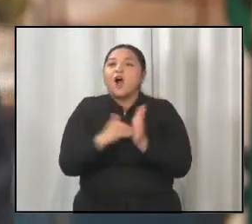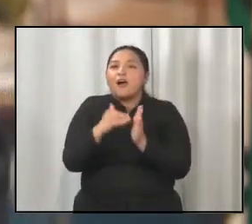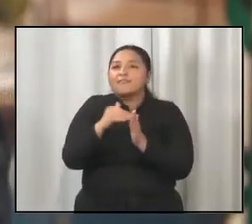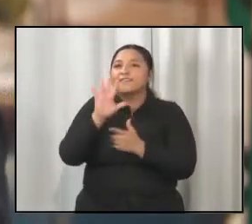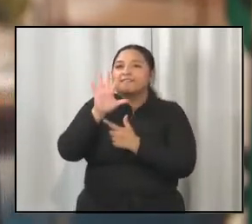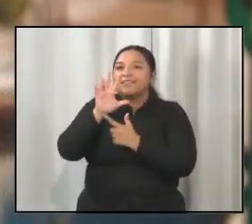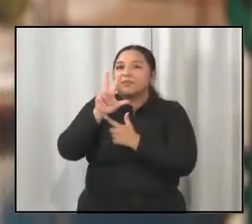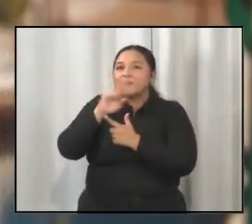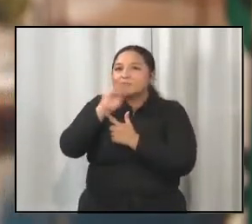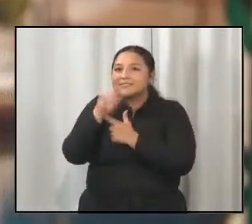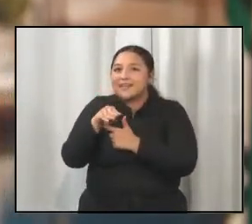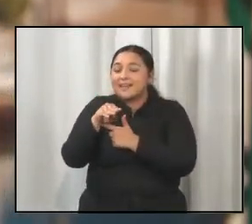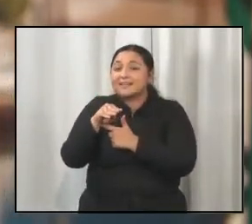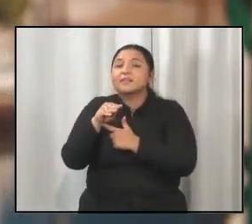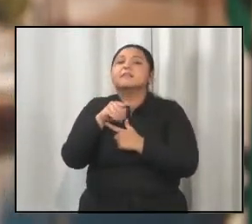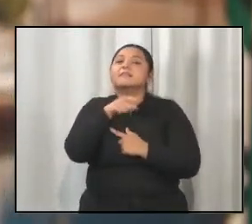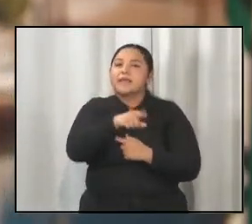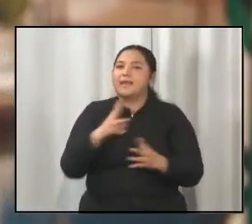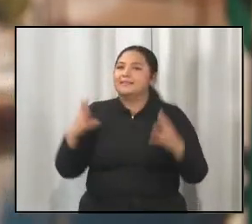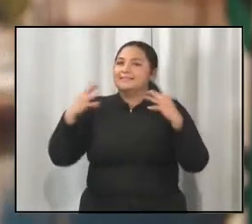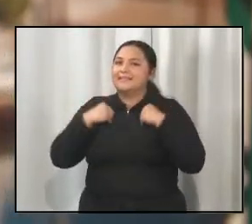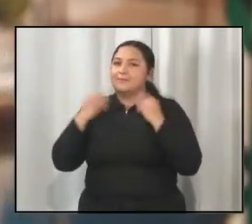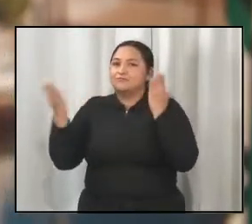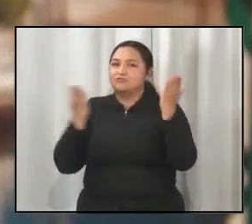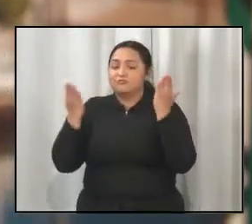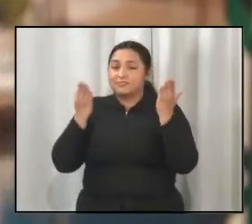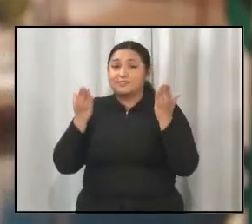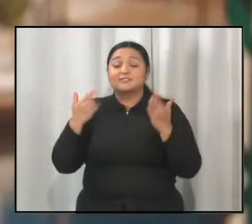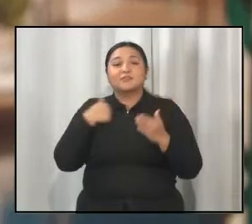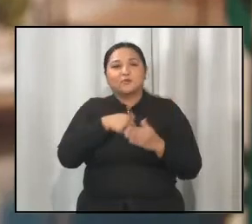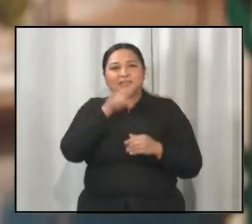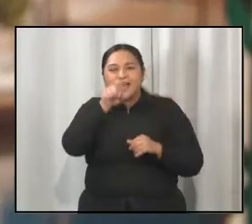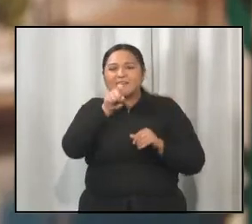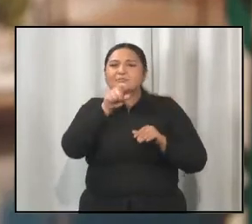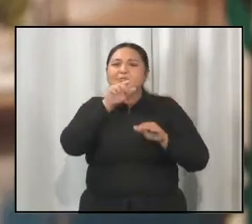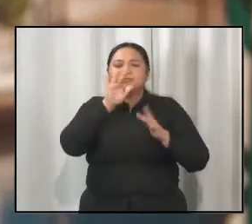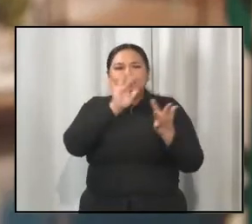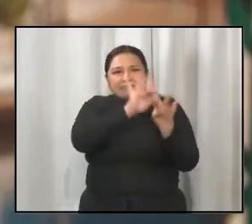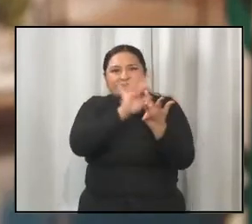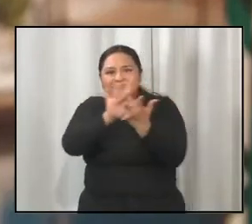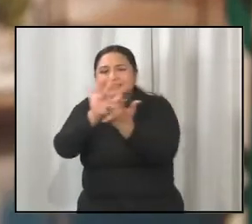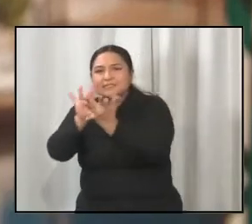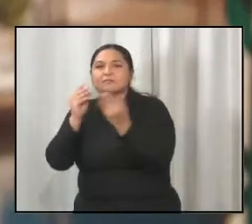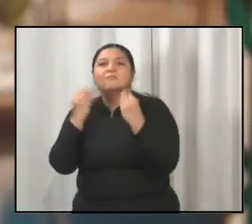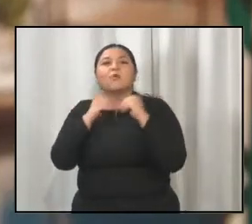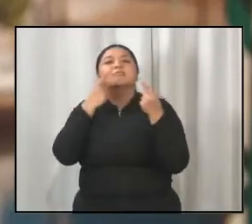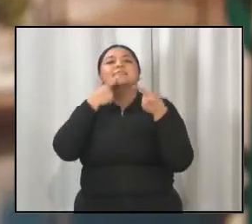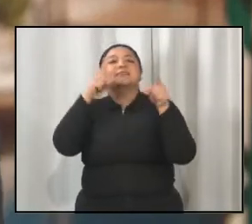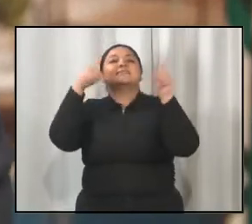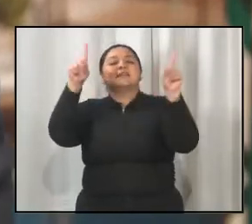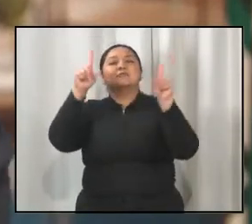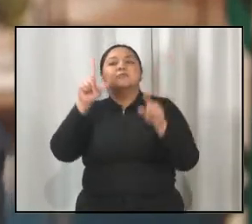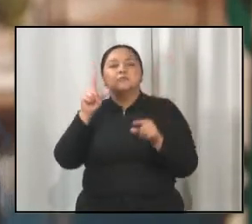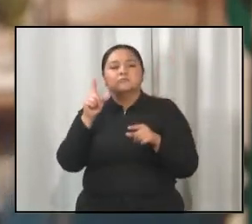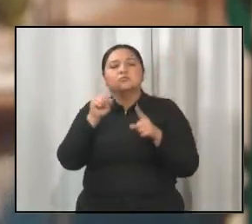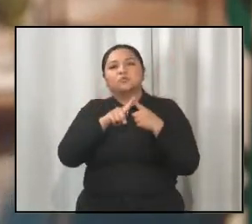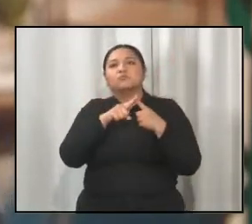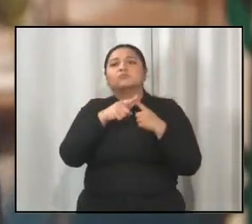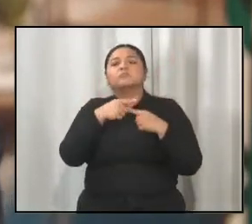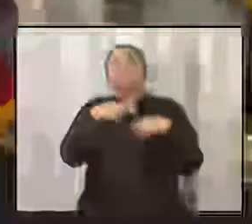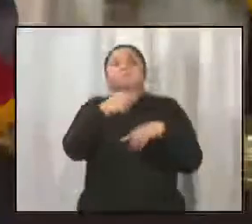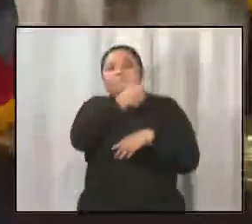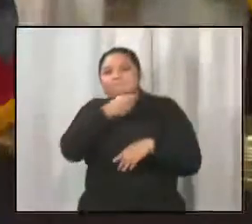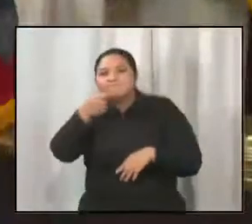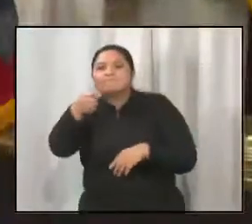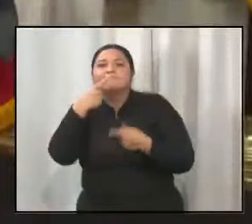offer them, the more effective we will be in connecting people to the pathway to ultimately get into housing, like the story you shared